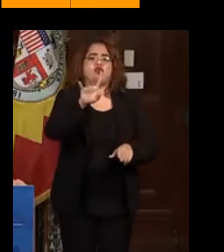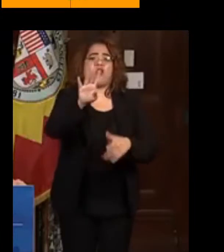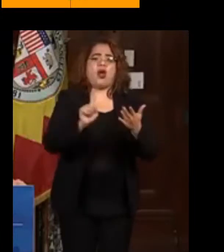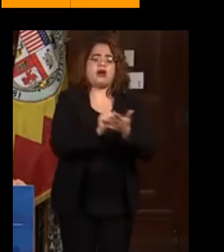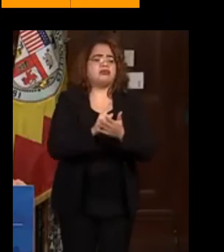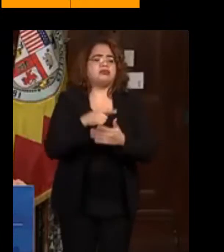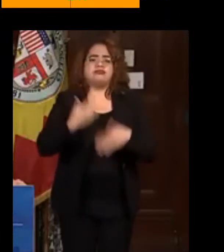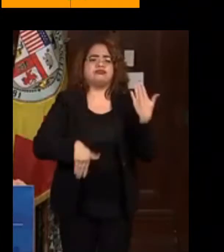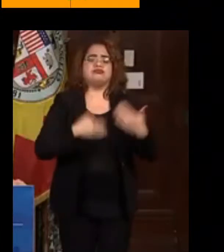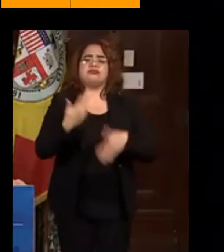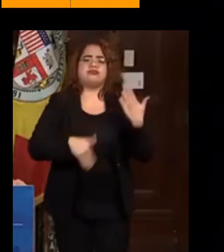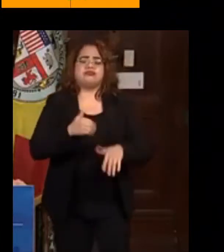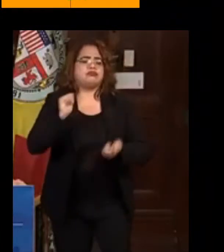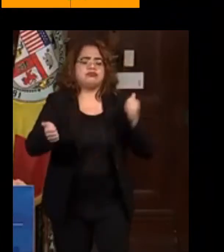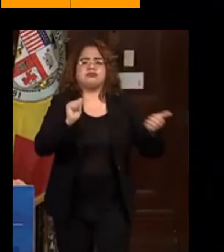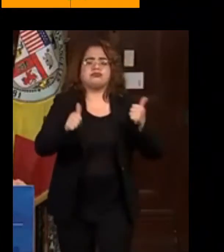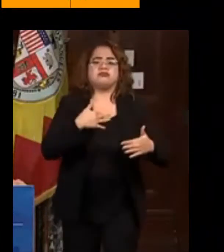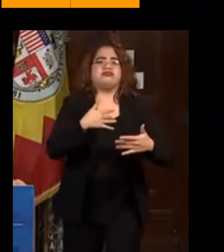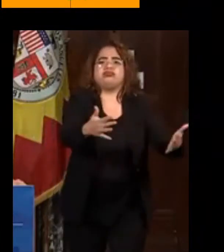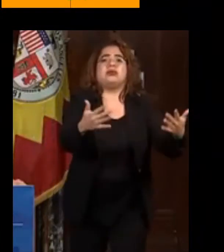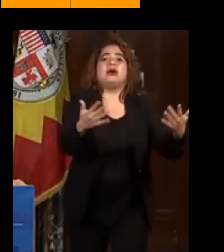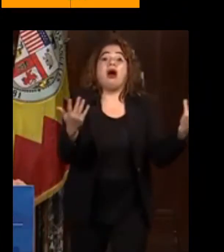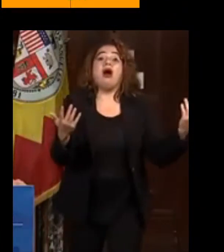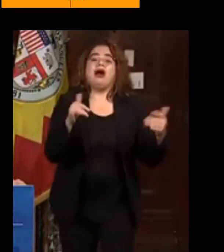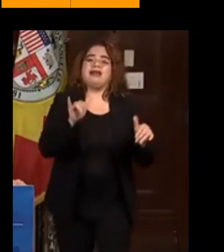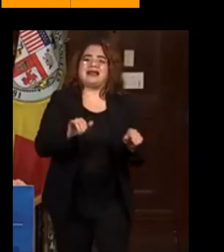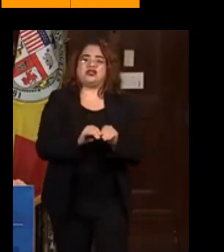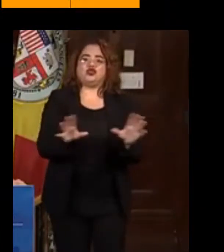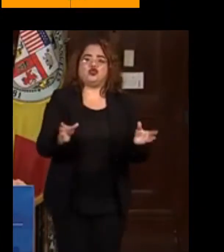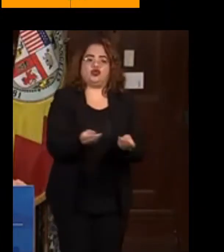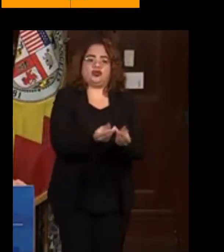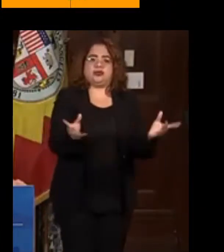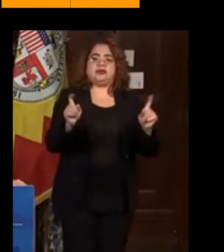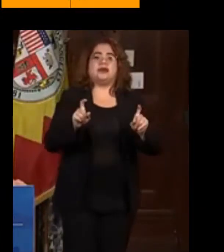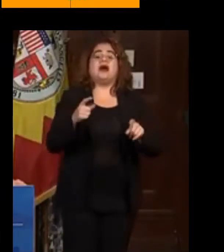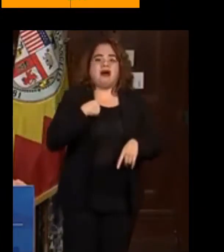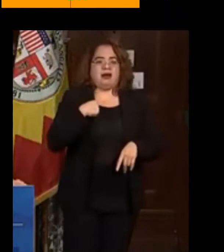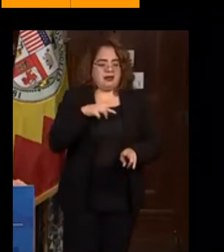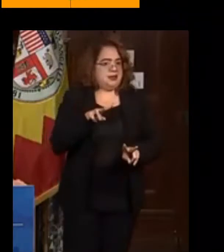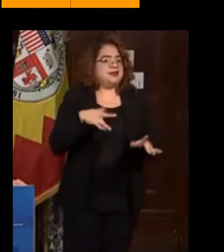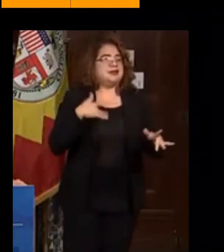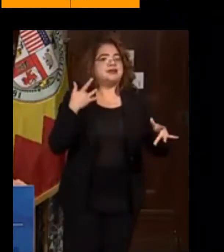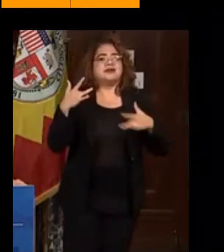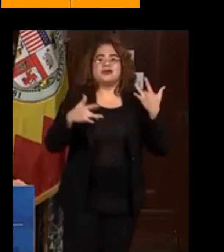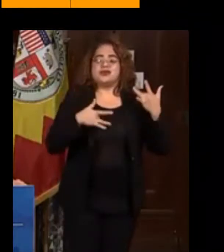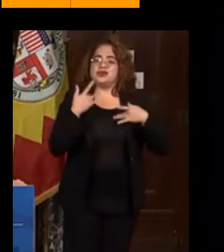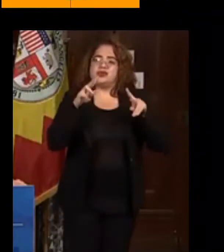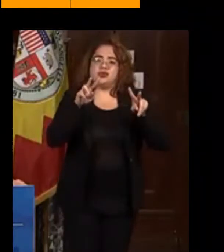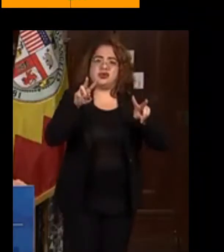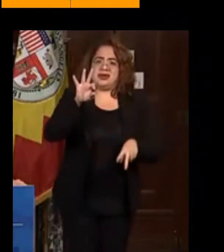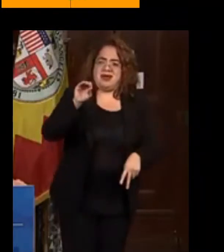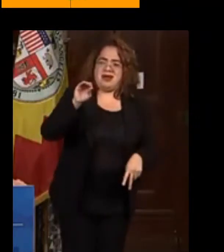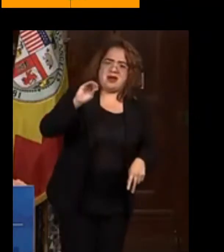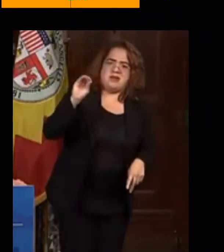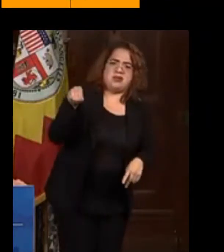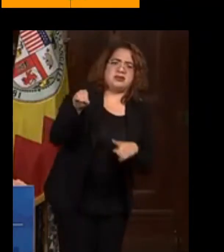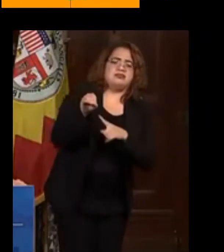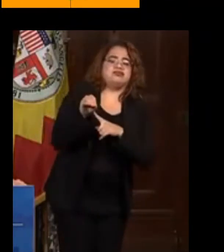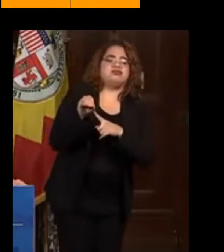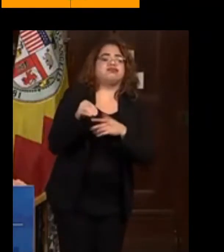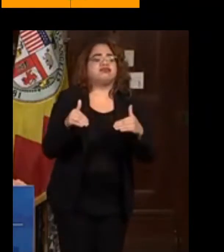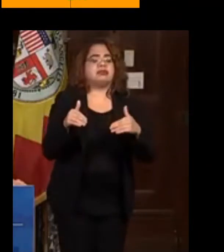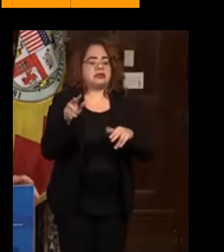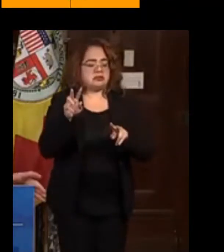these are safe vaccines, though. I know it's compelling. I know it's very enticing. You hear 90% the time that it